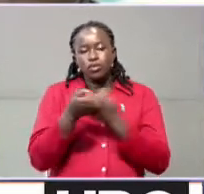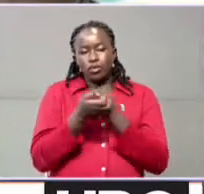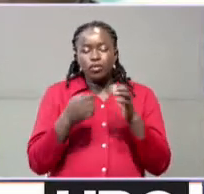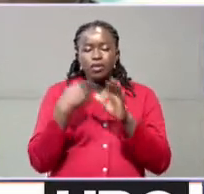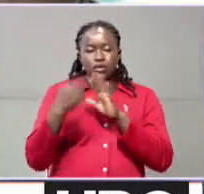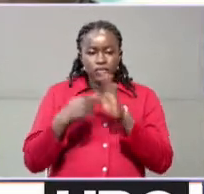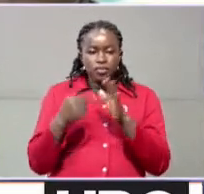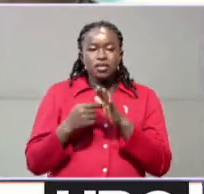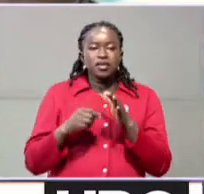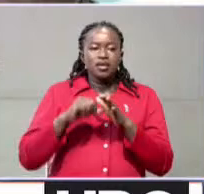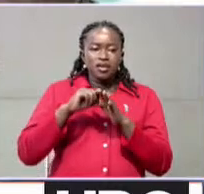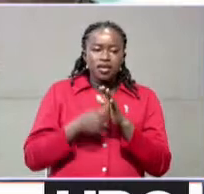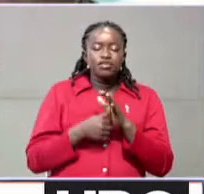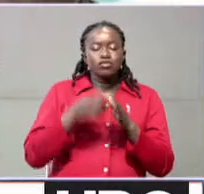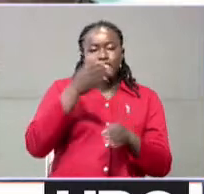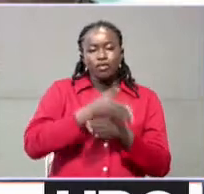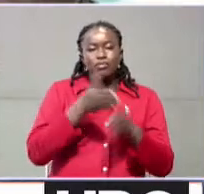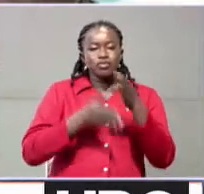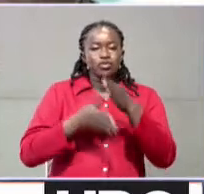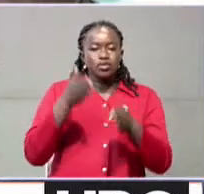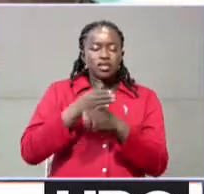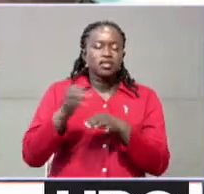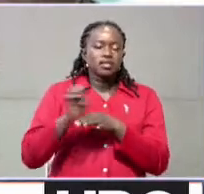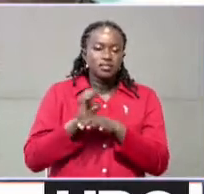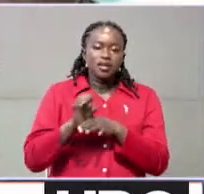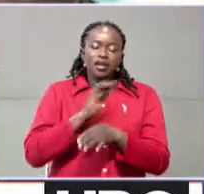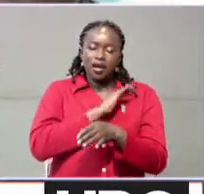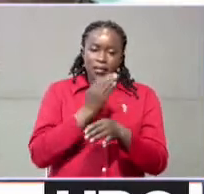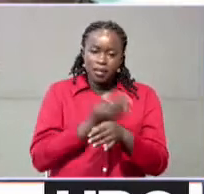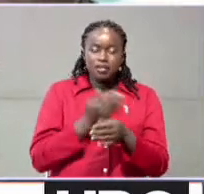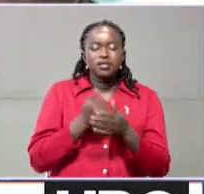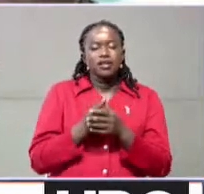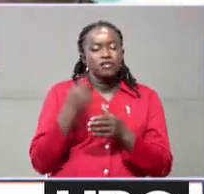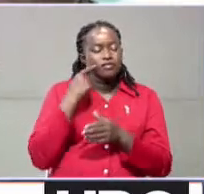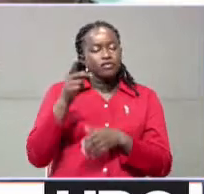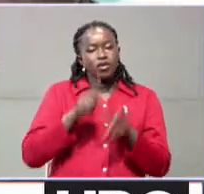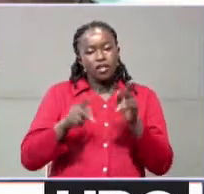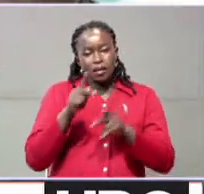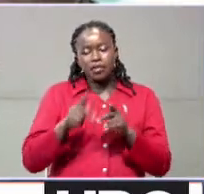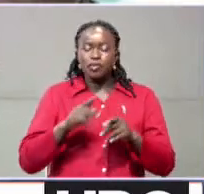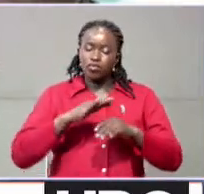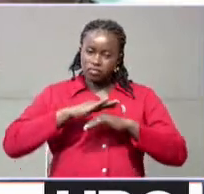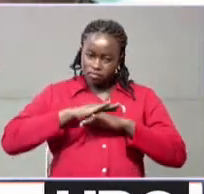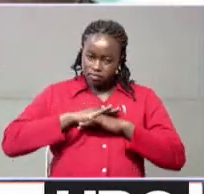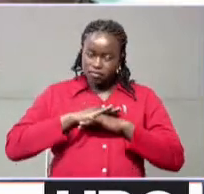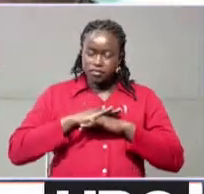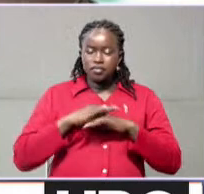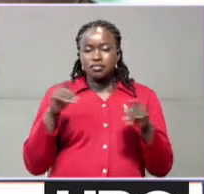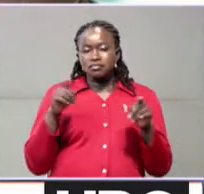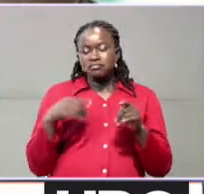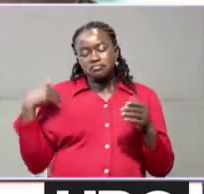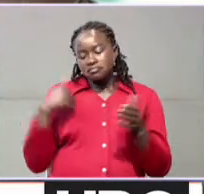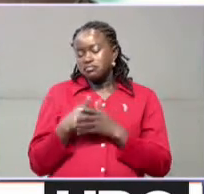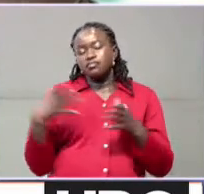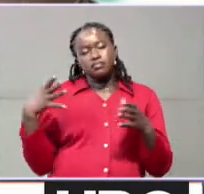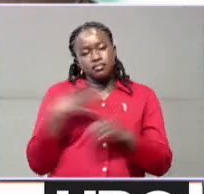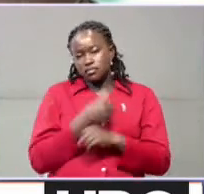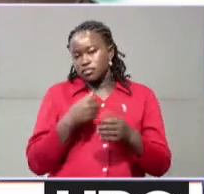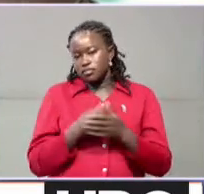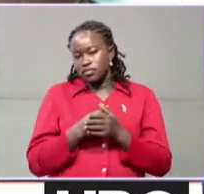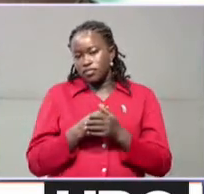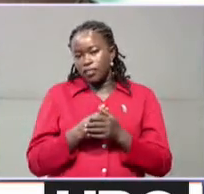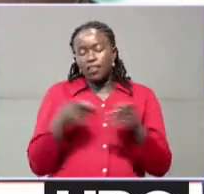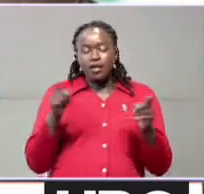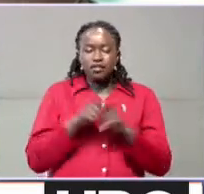issues of building the entrepreneurial capacity of the population adequately has been lacking this has been